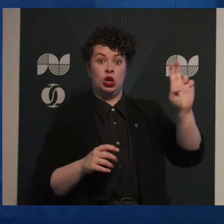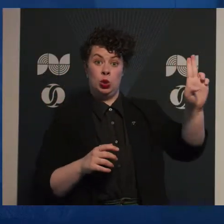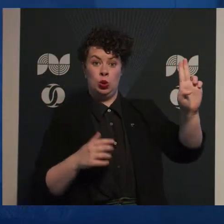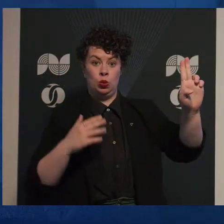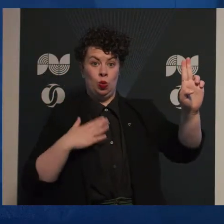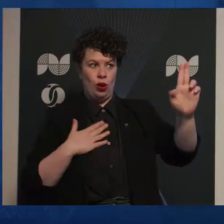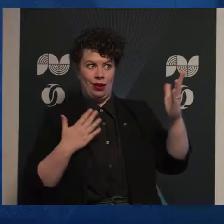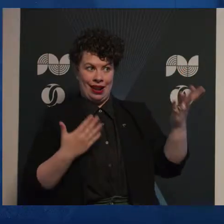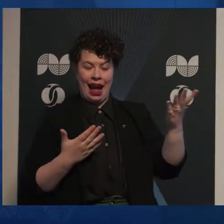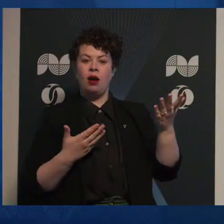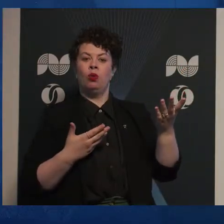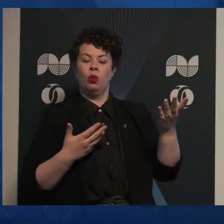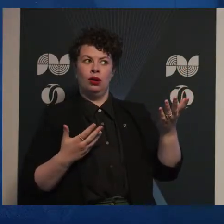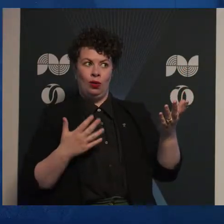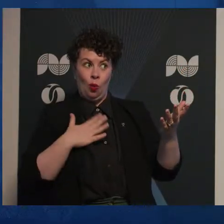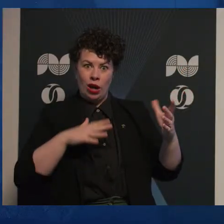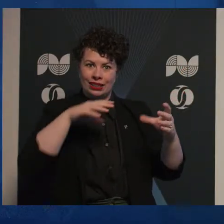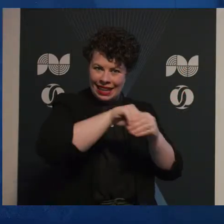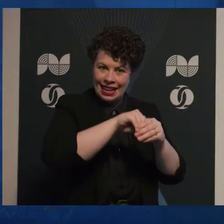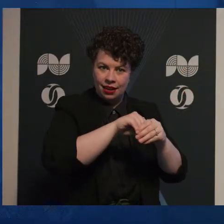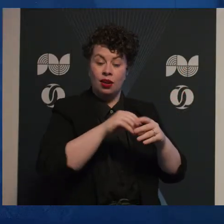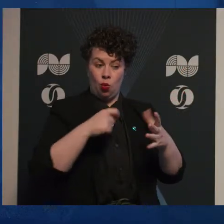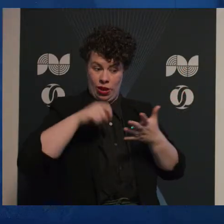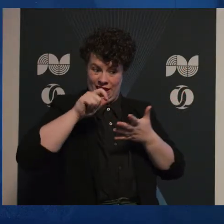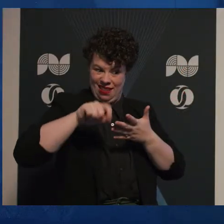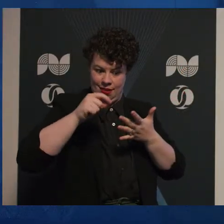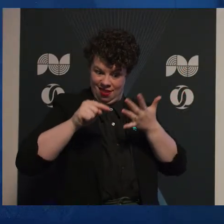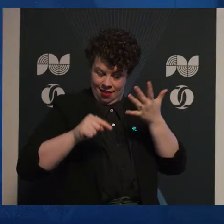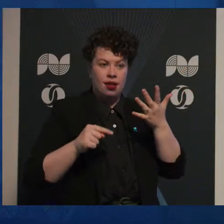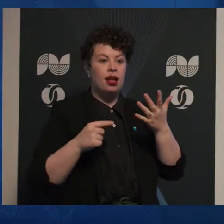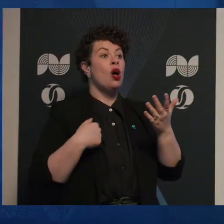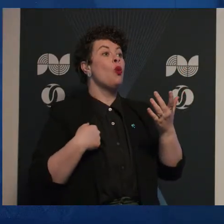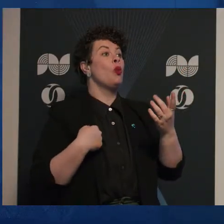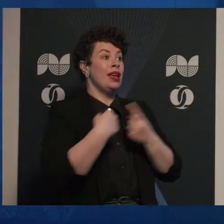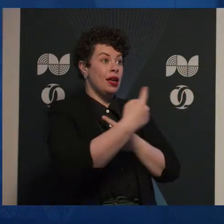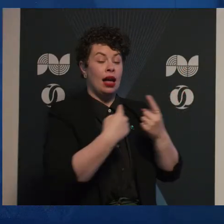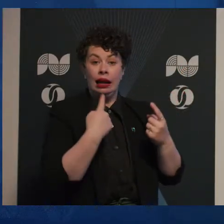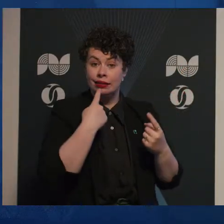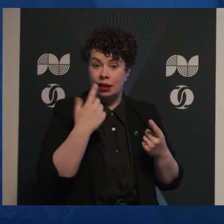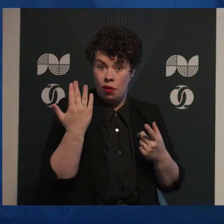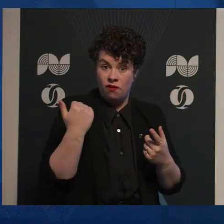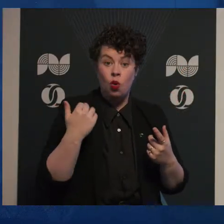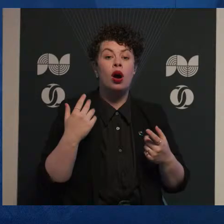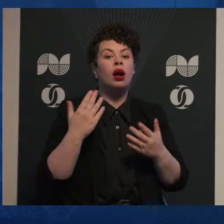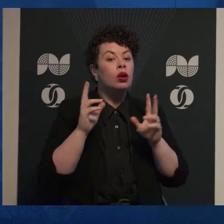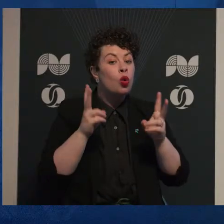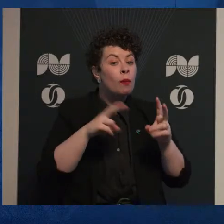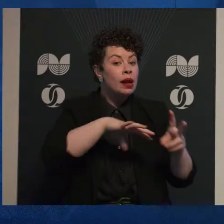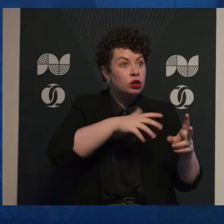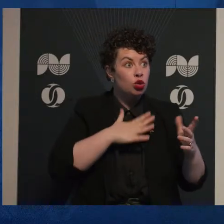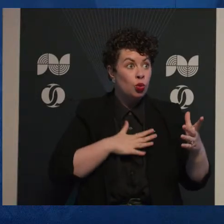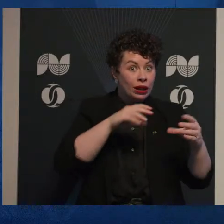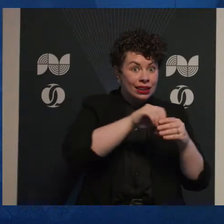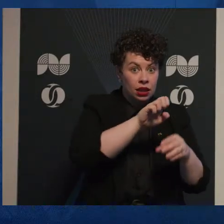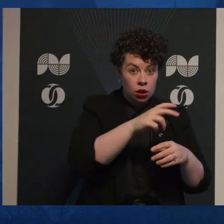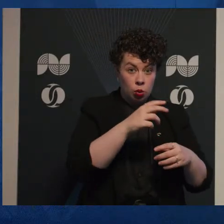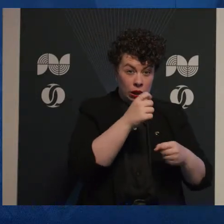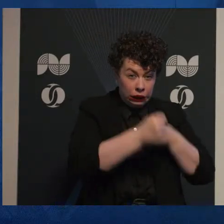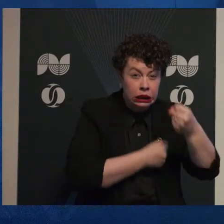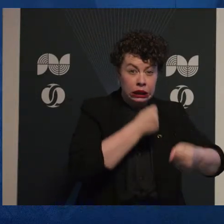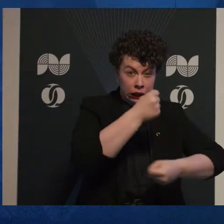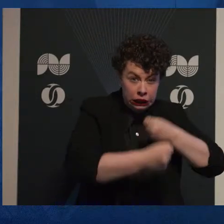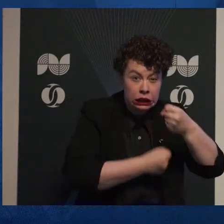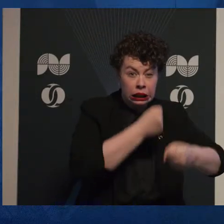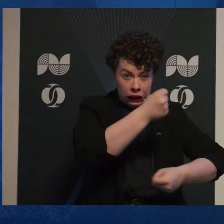now negotiations positions within months, what other countries have been done within years. So I need to be very creative about it. I need a